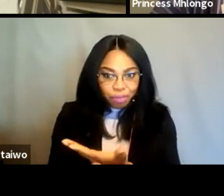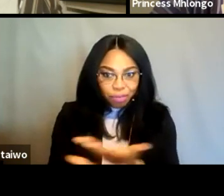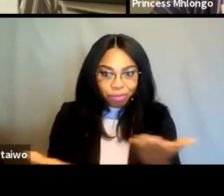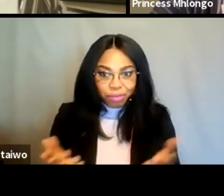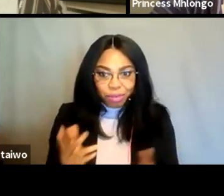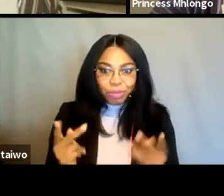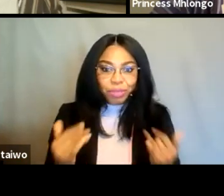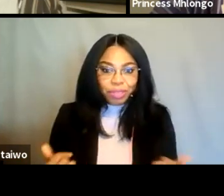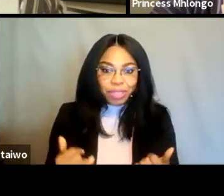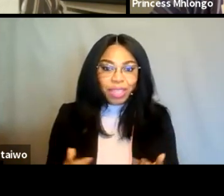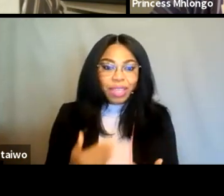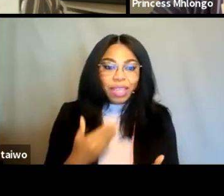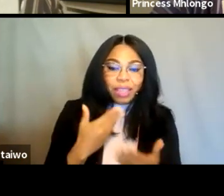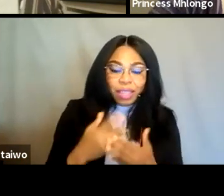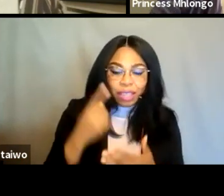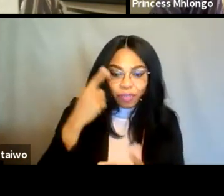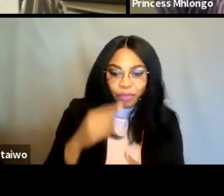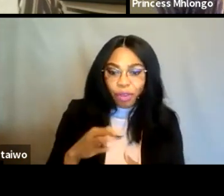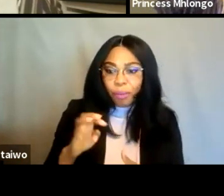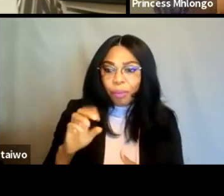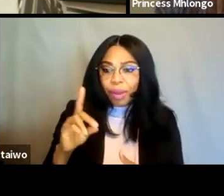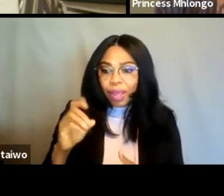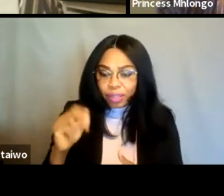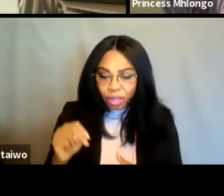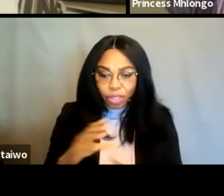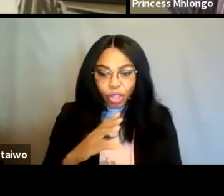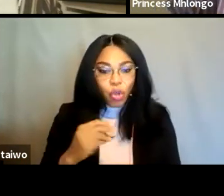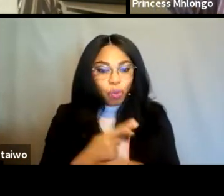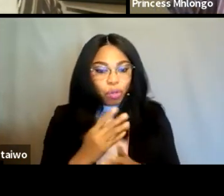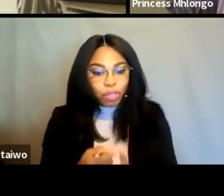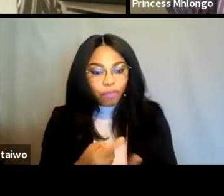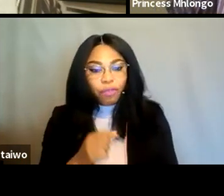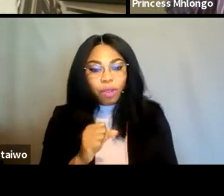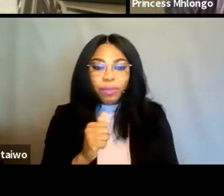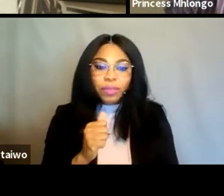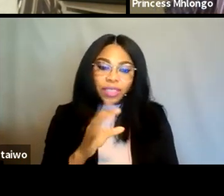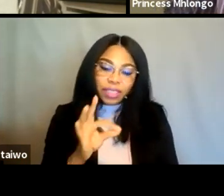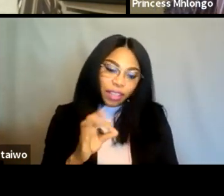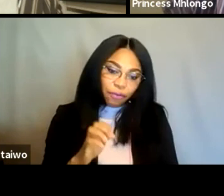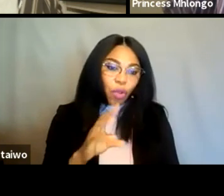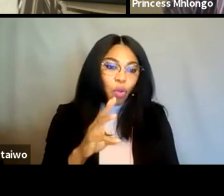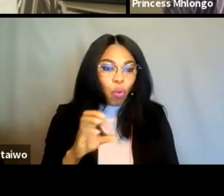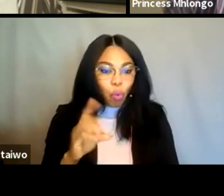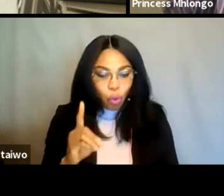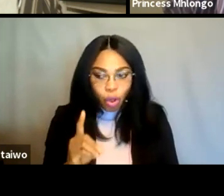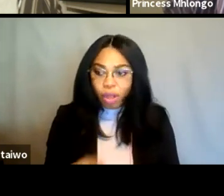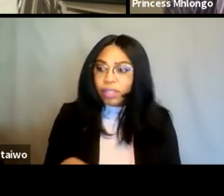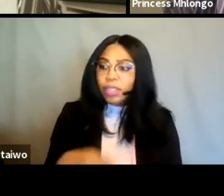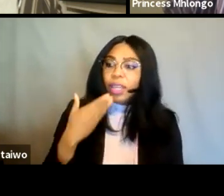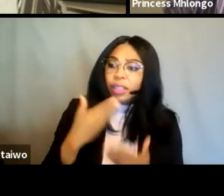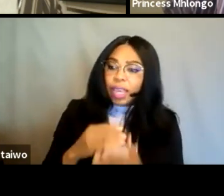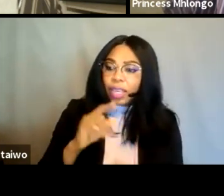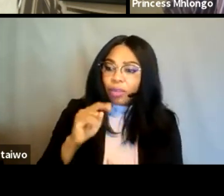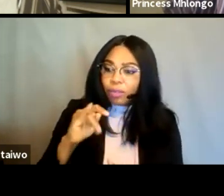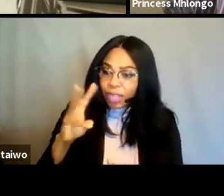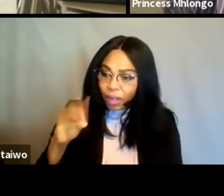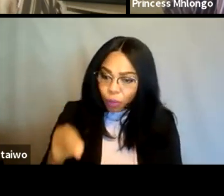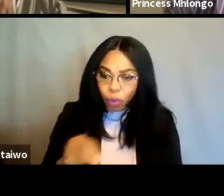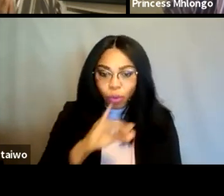Brendan that has been there, my co-producer from Safe World. Thanks to Taiwo and Jay. And of course, thank you to all our viewers.